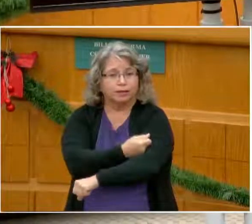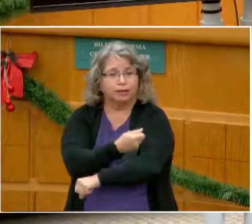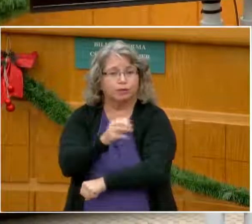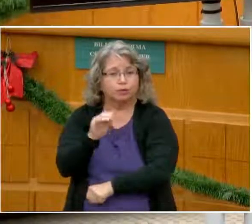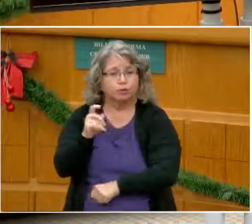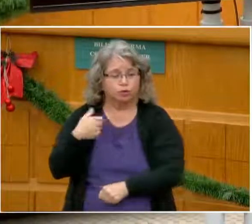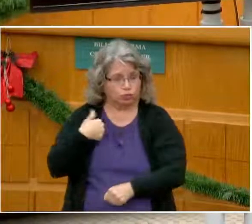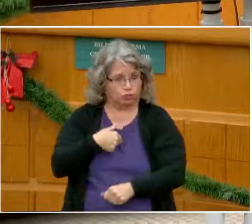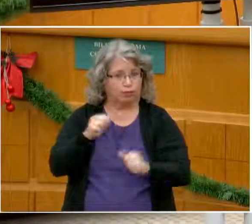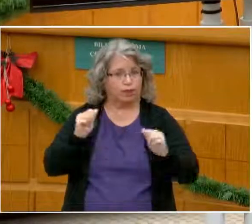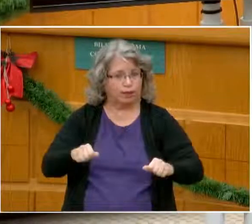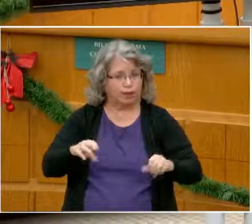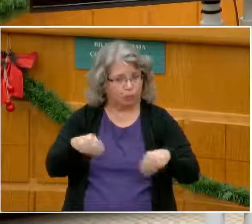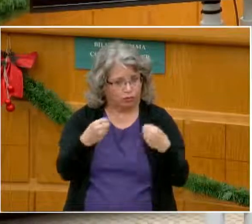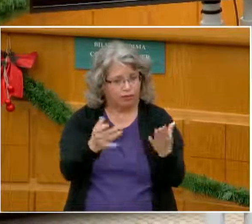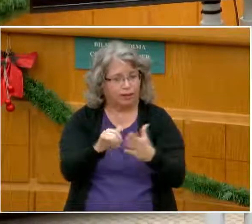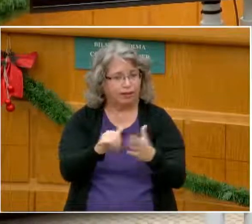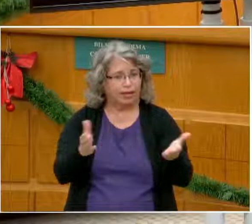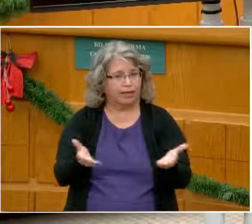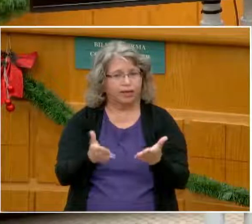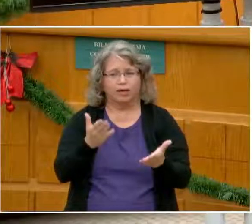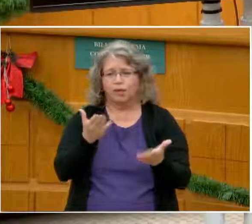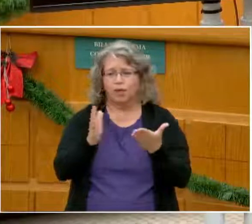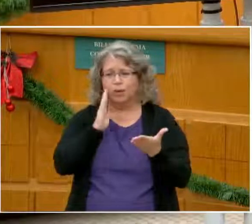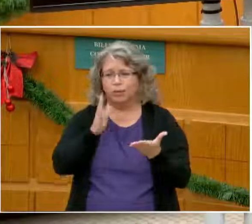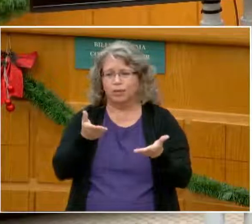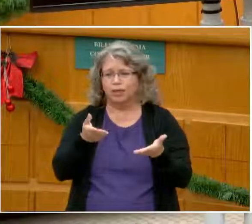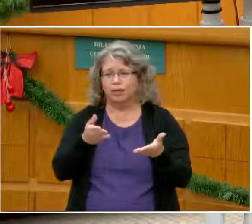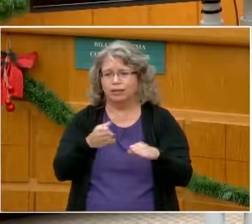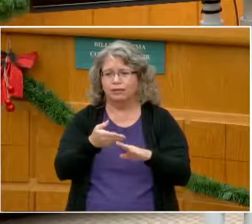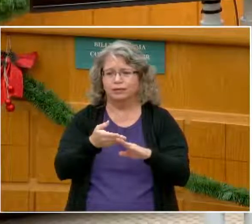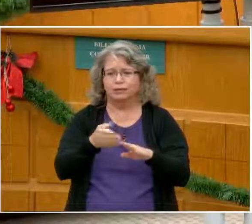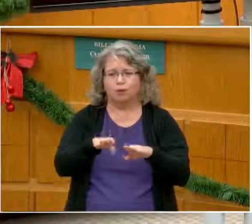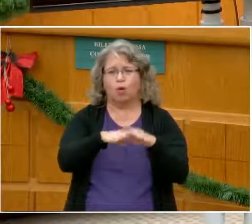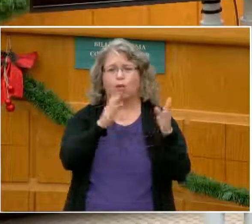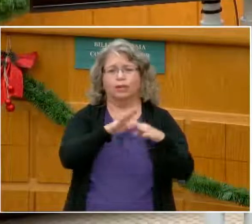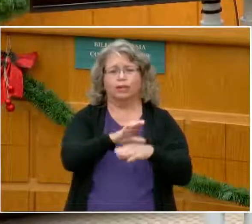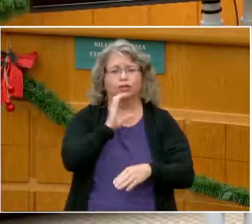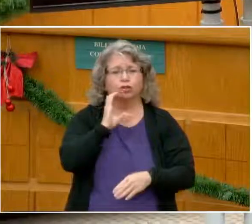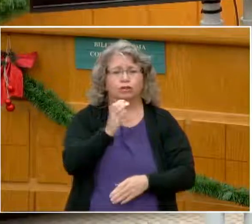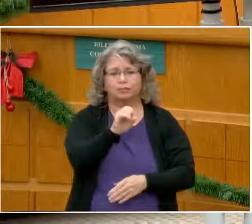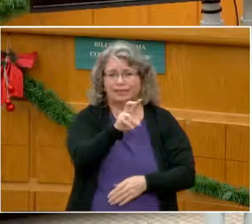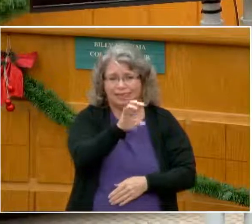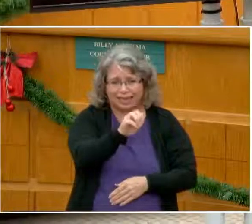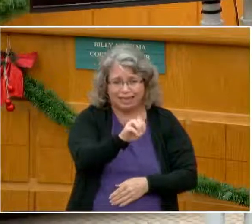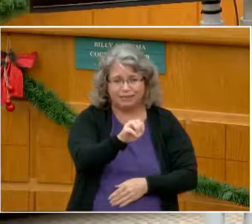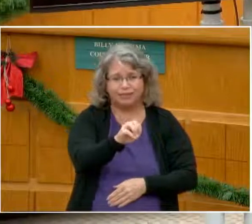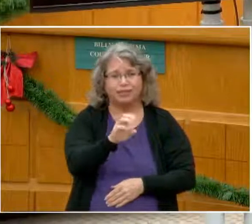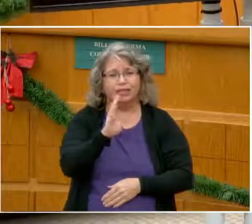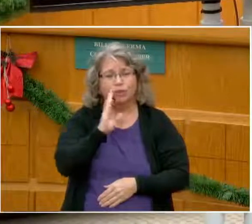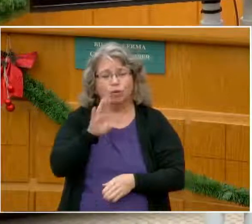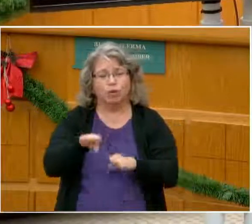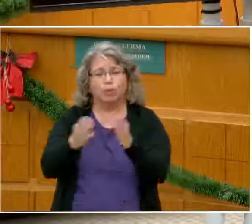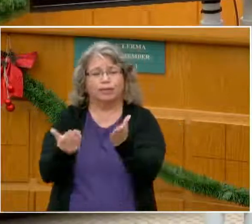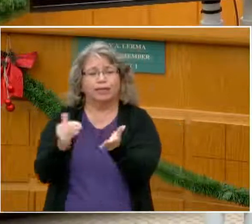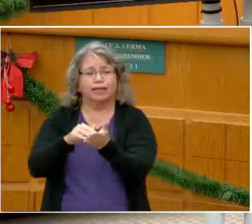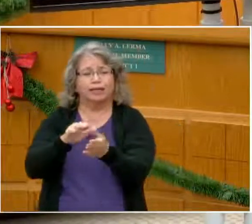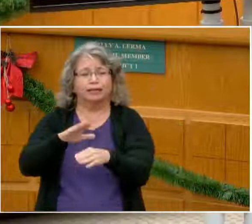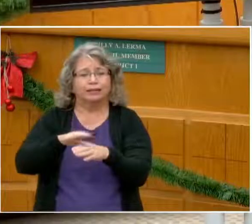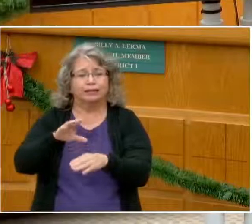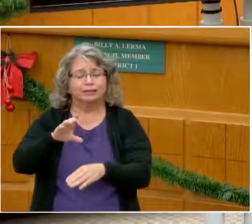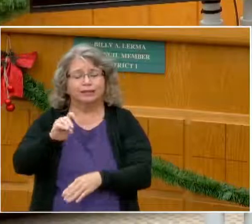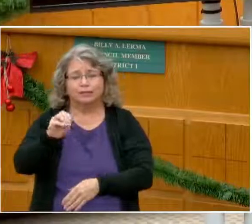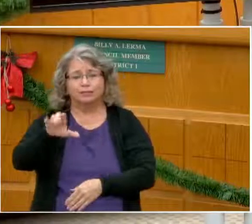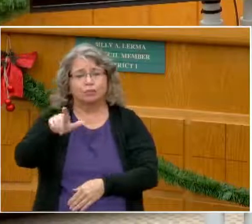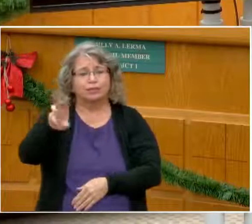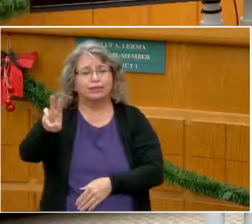be open on the 26th, or we're probably open on Christmas Eve. I'm getting that nod. We're open on Christmas Eve. What a great gift you can